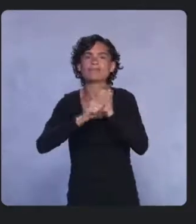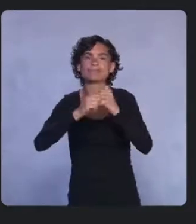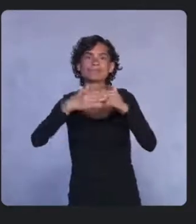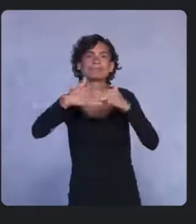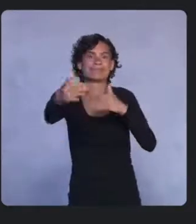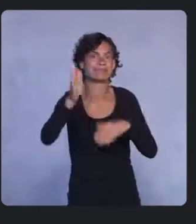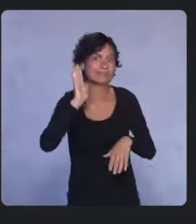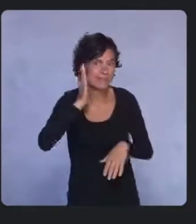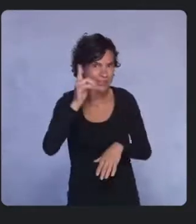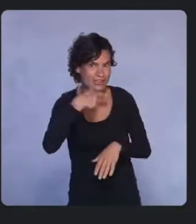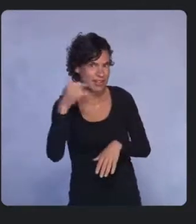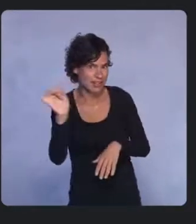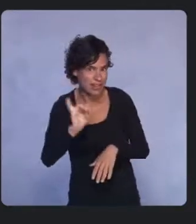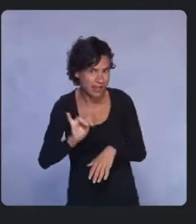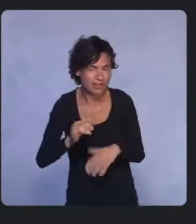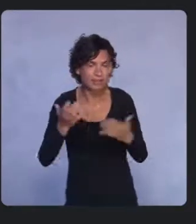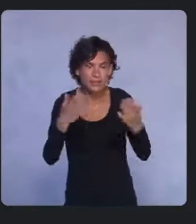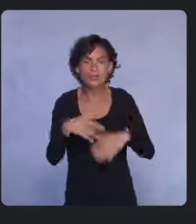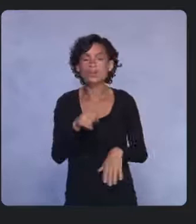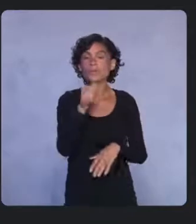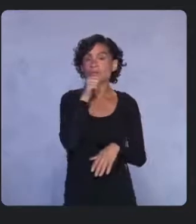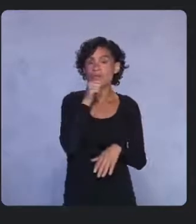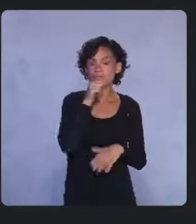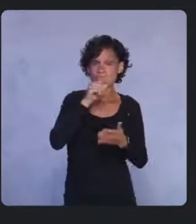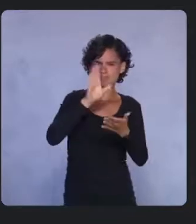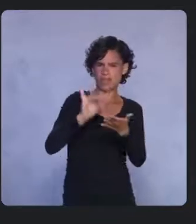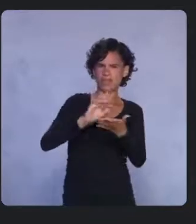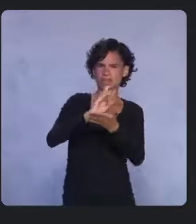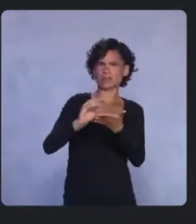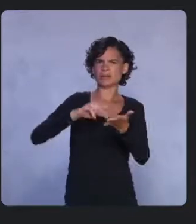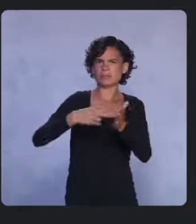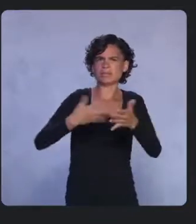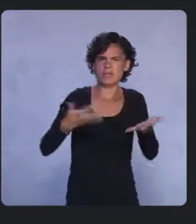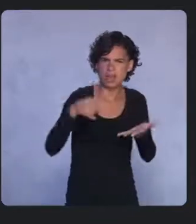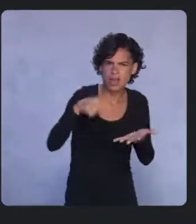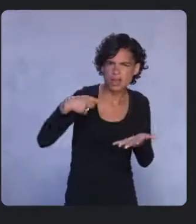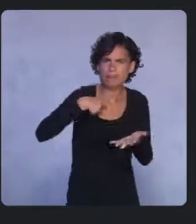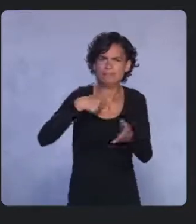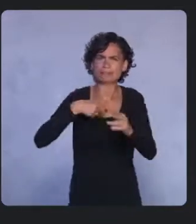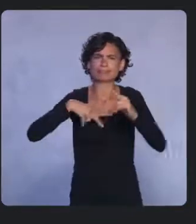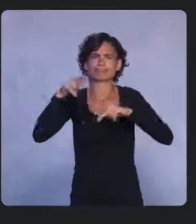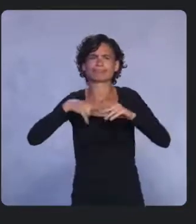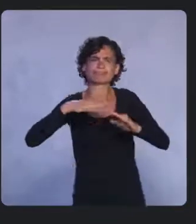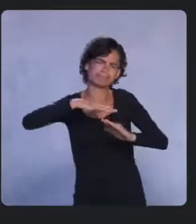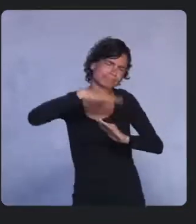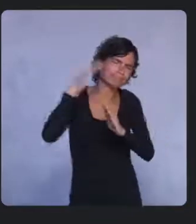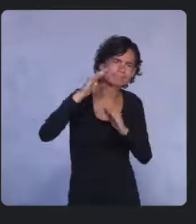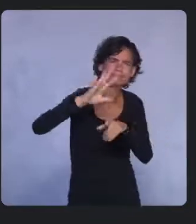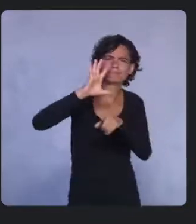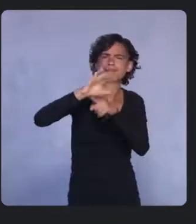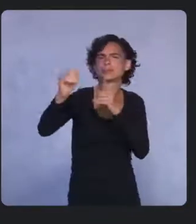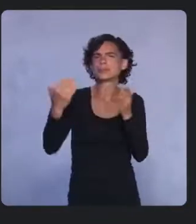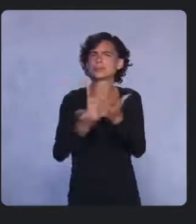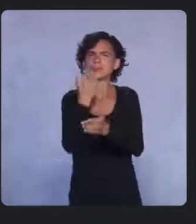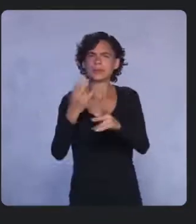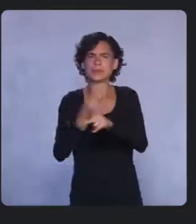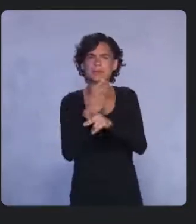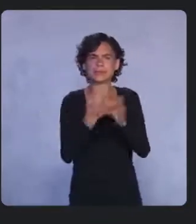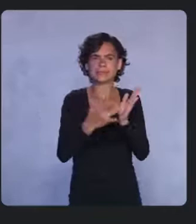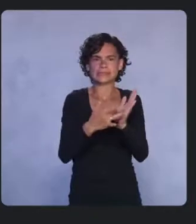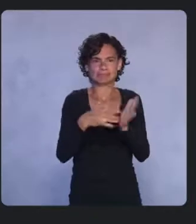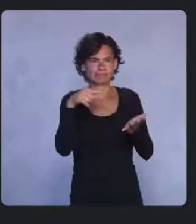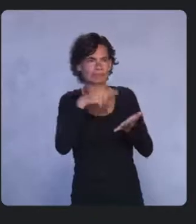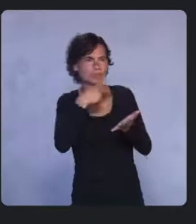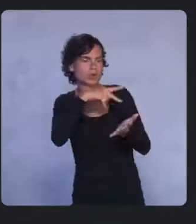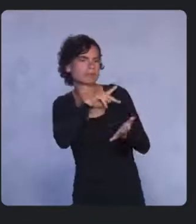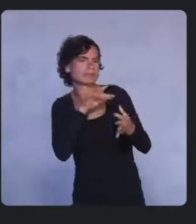Making our products private by design also drives us to build groundbreaking computing technologies that enable personalized experiences while